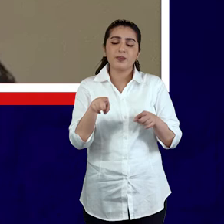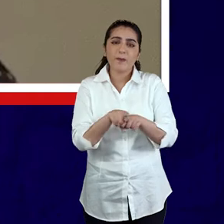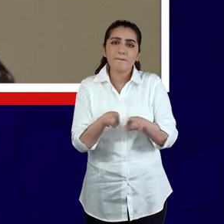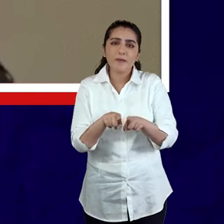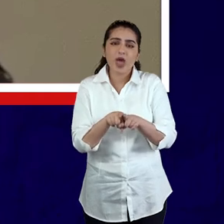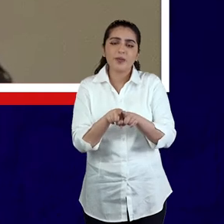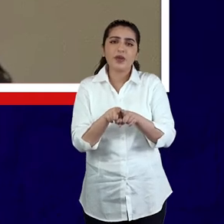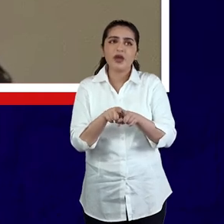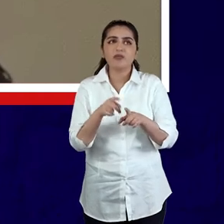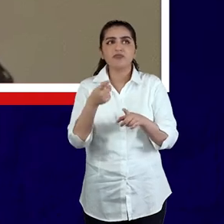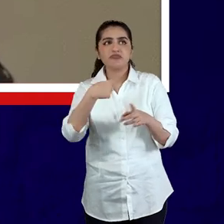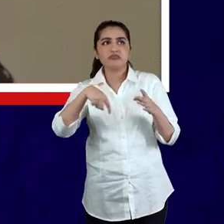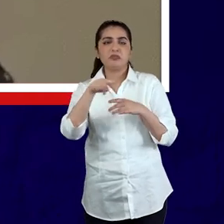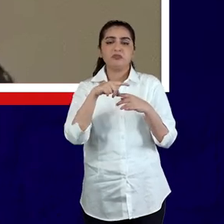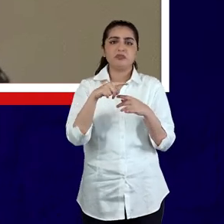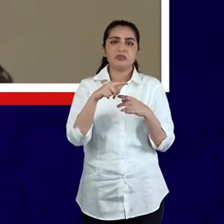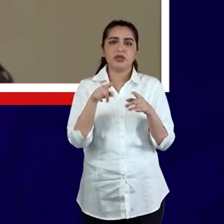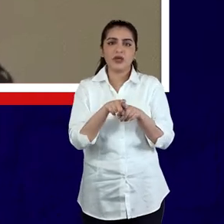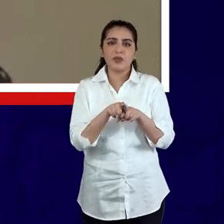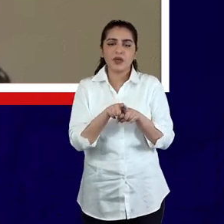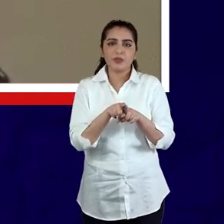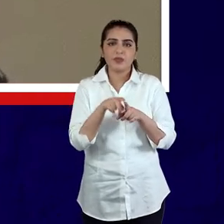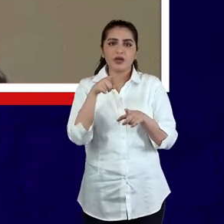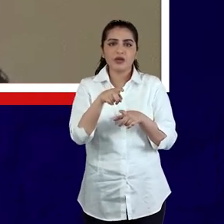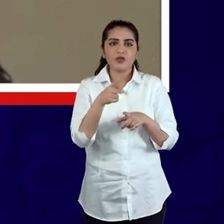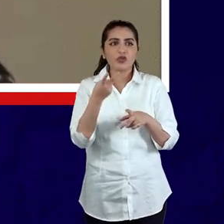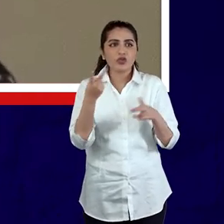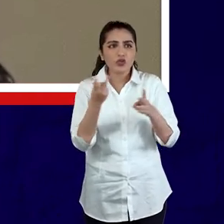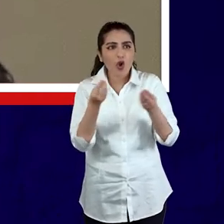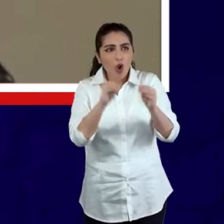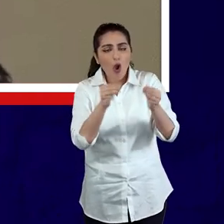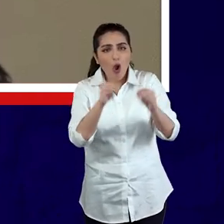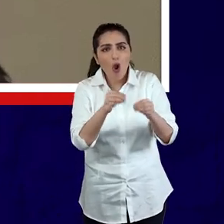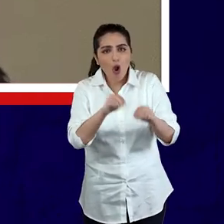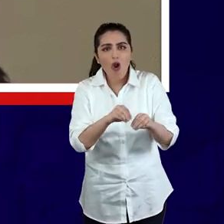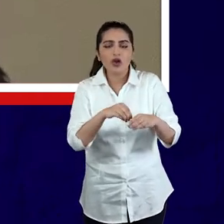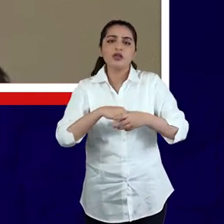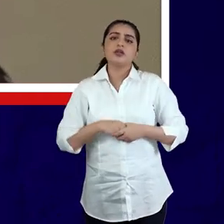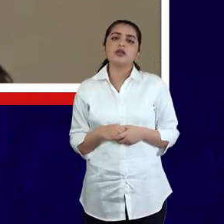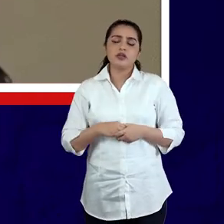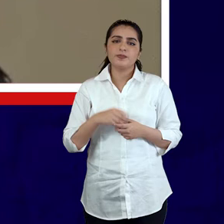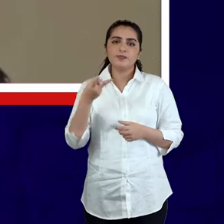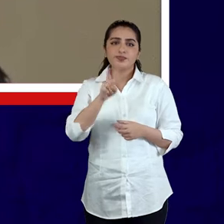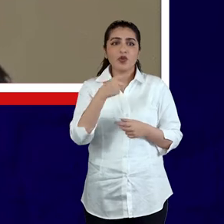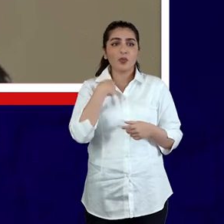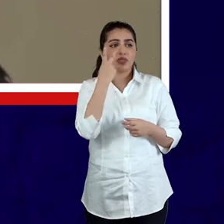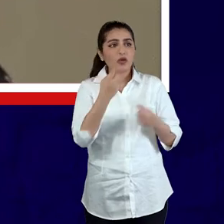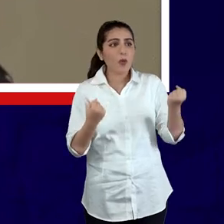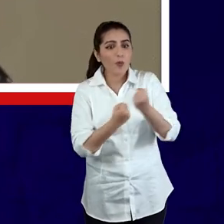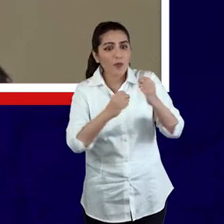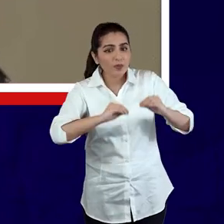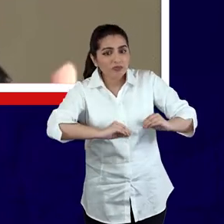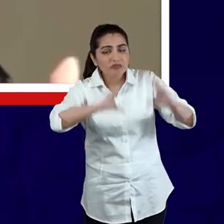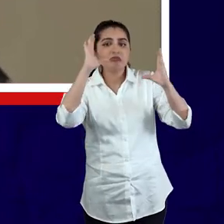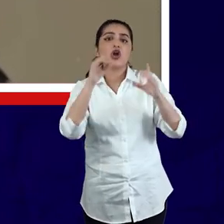their lives, basically, you know. And similarly, the stitching that they do. So thatch roofs that I promote very much,